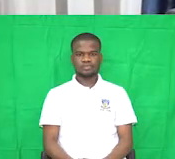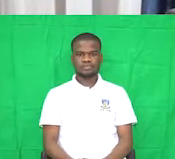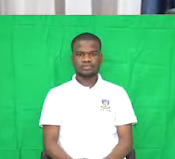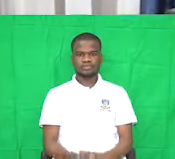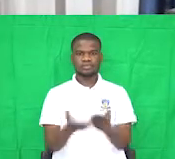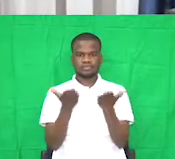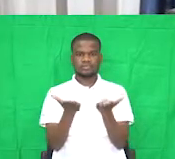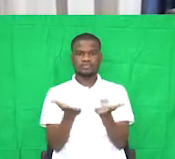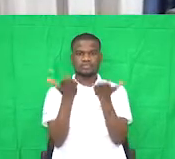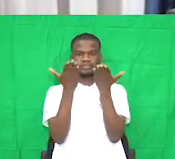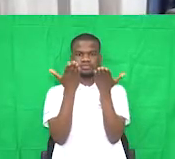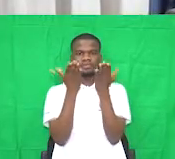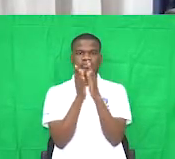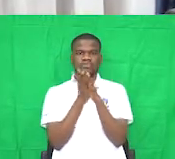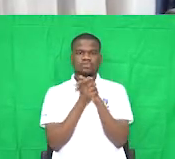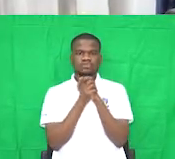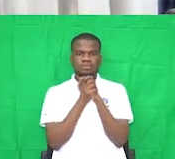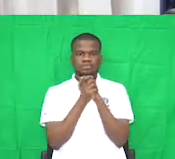rise.